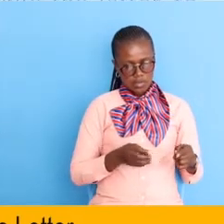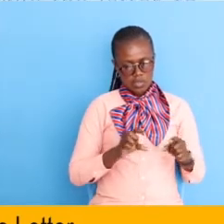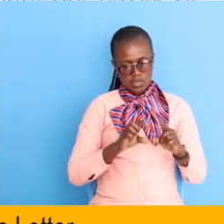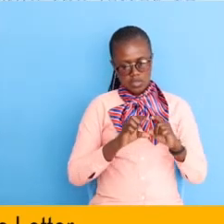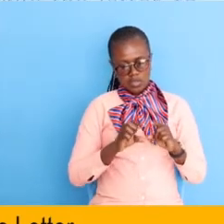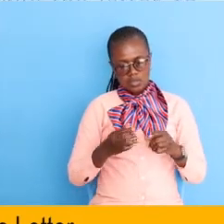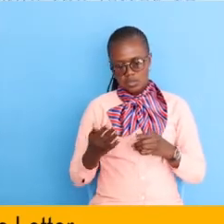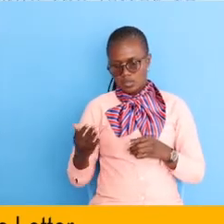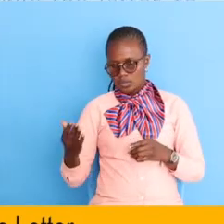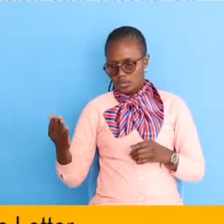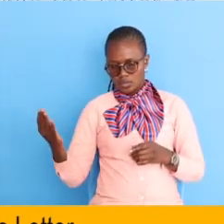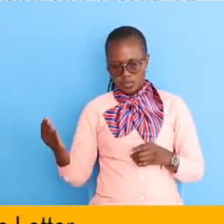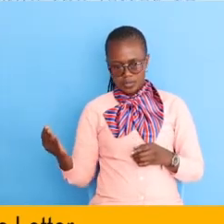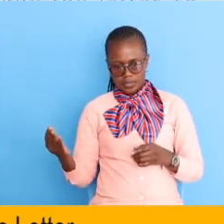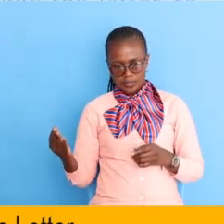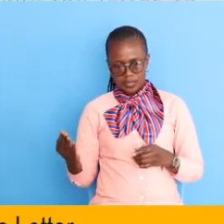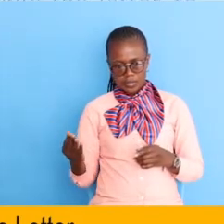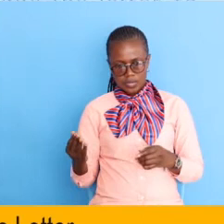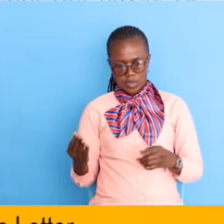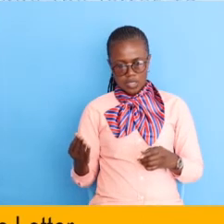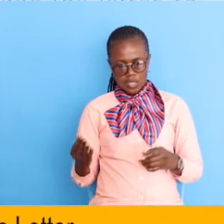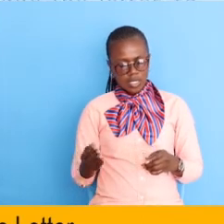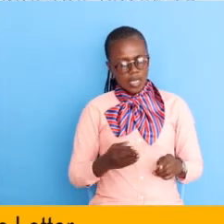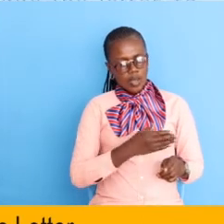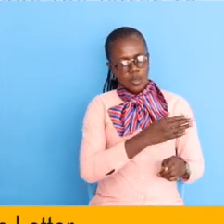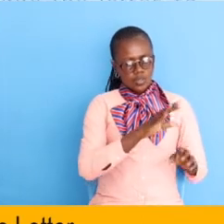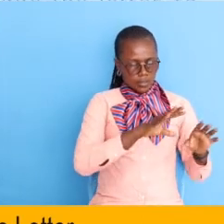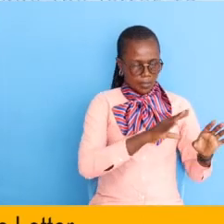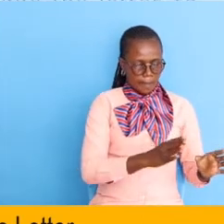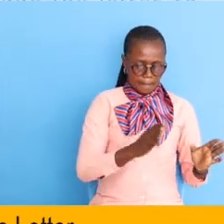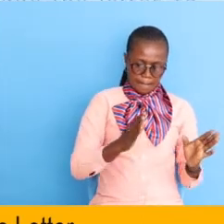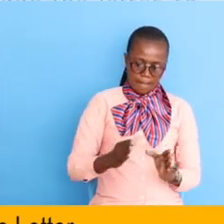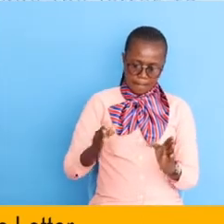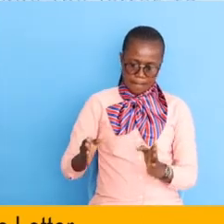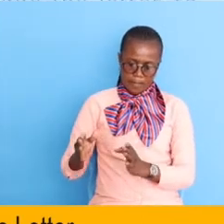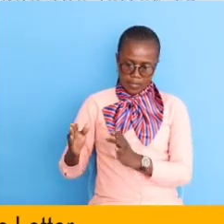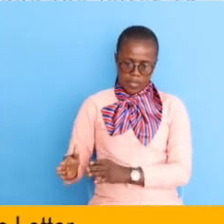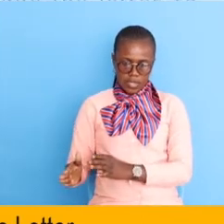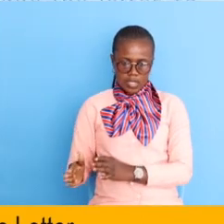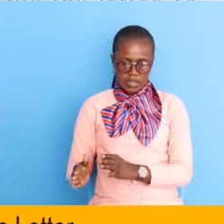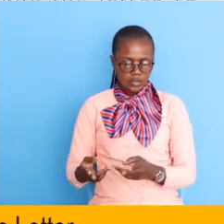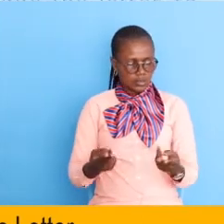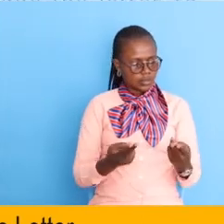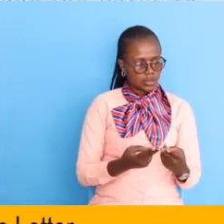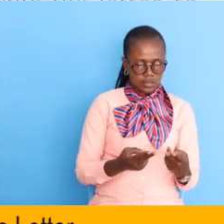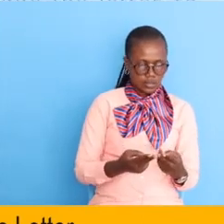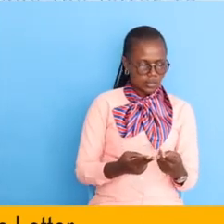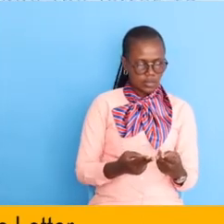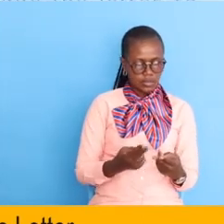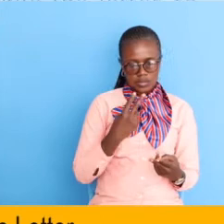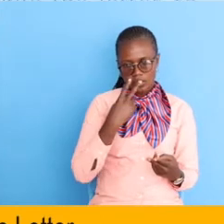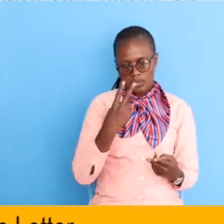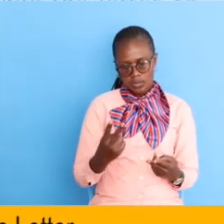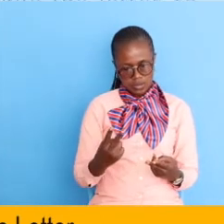the remaining other elements. And the order of their occurrence, it is the same as the way we saw it in the layout